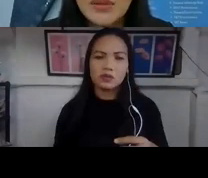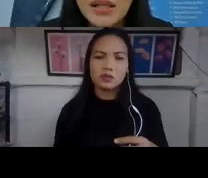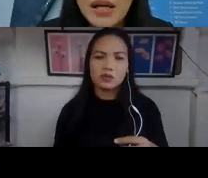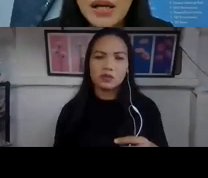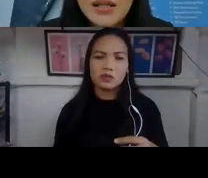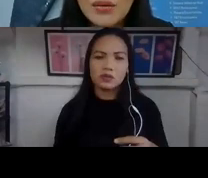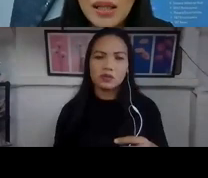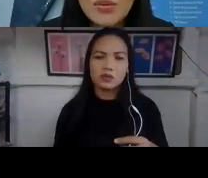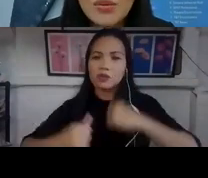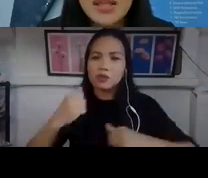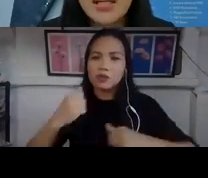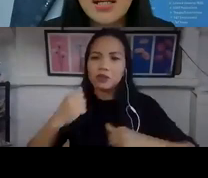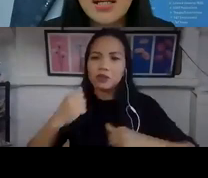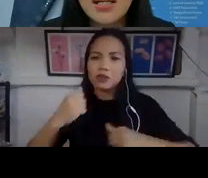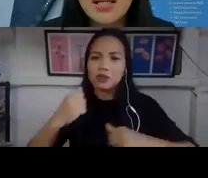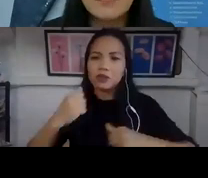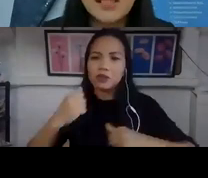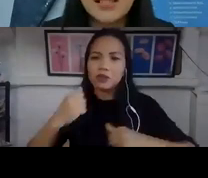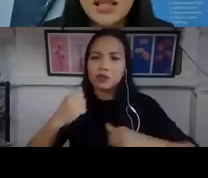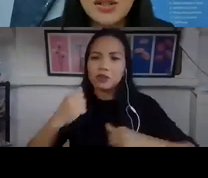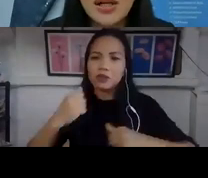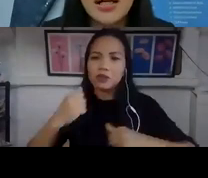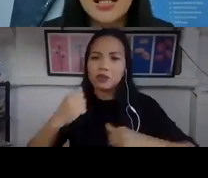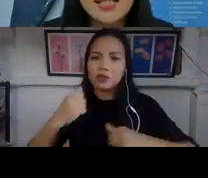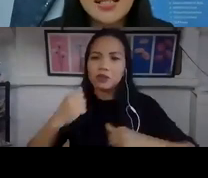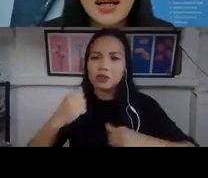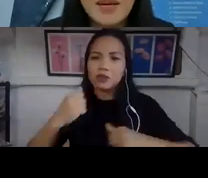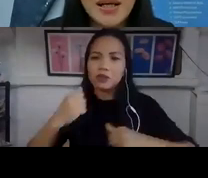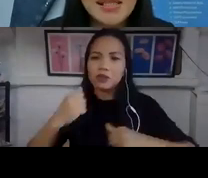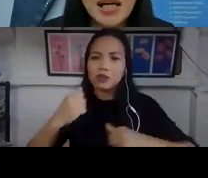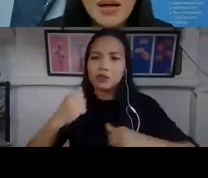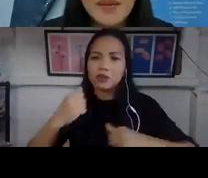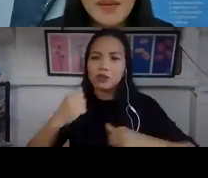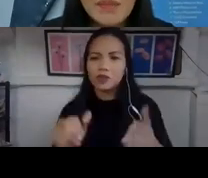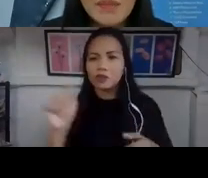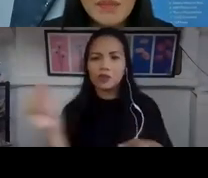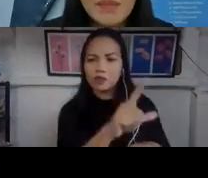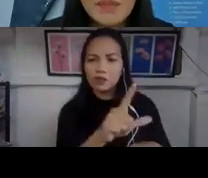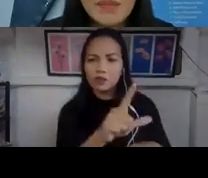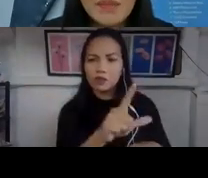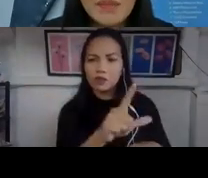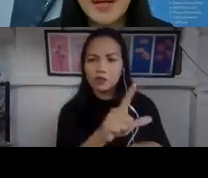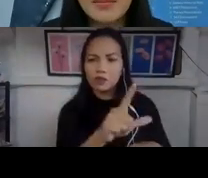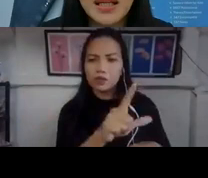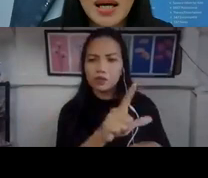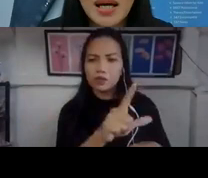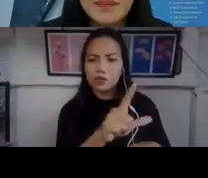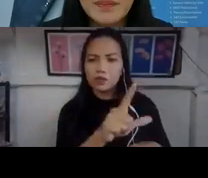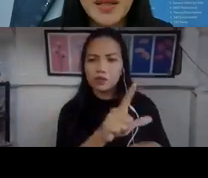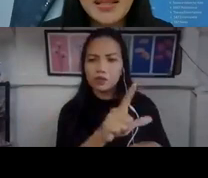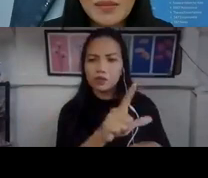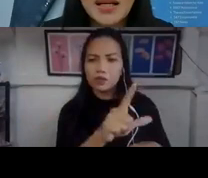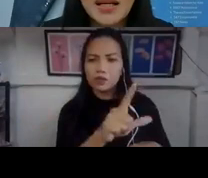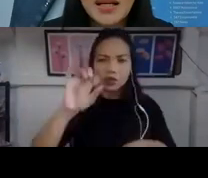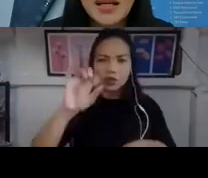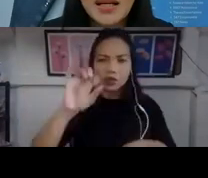our 2020 NSTW official TikTok at Instagram para sa kapanapanabik na content at para maging updated sa